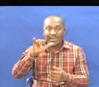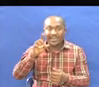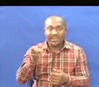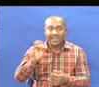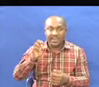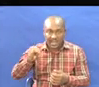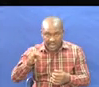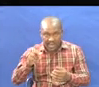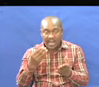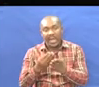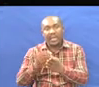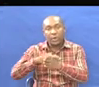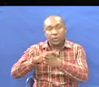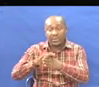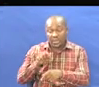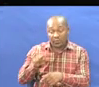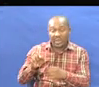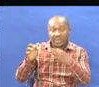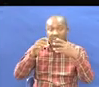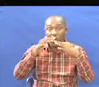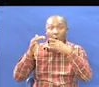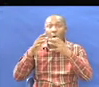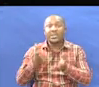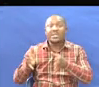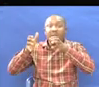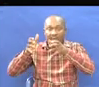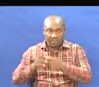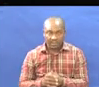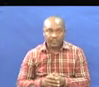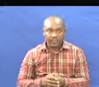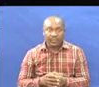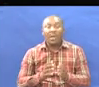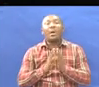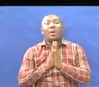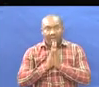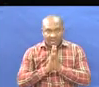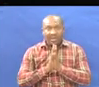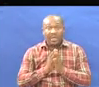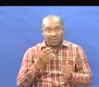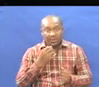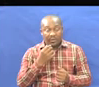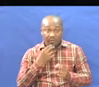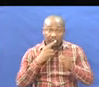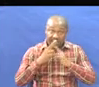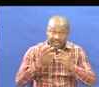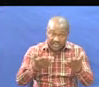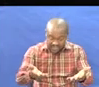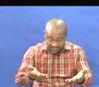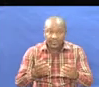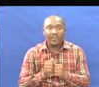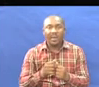the uses of oxygen. I hope you have enjoyed our discussion. I hope you have enjoyed our chemistry